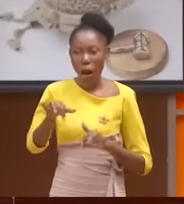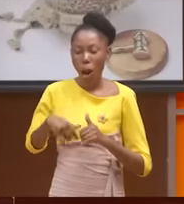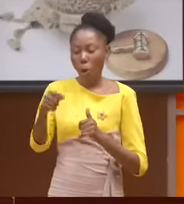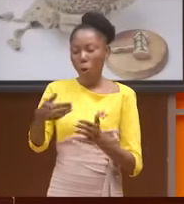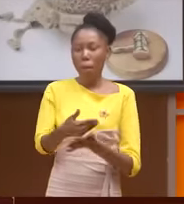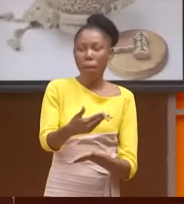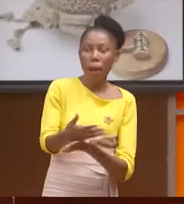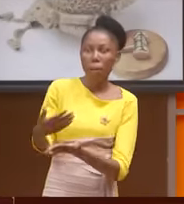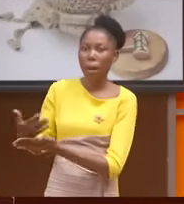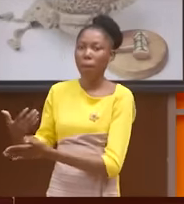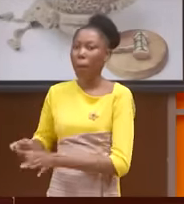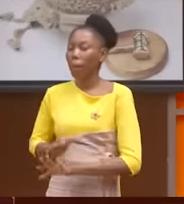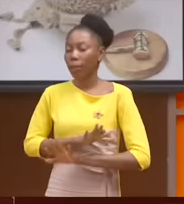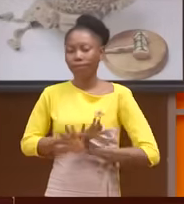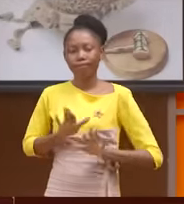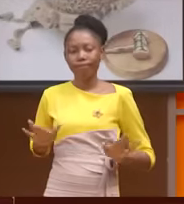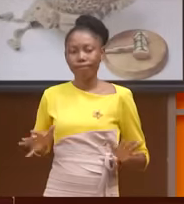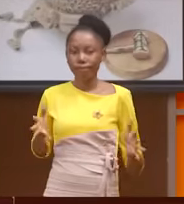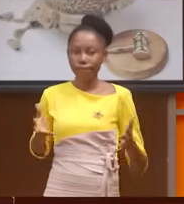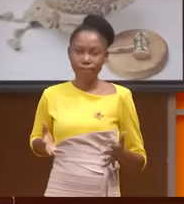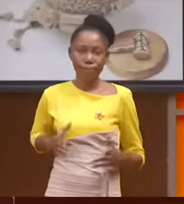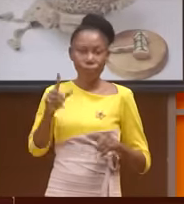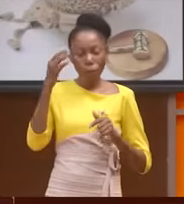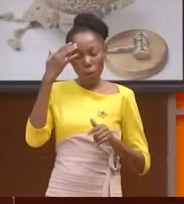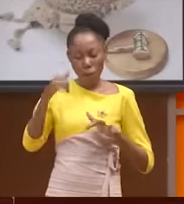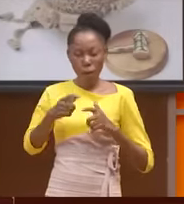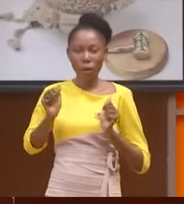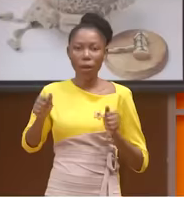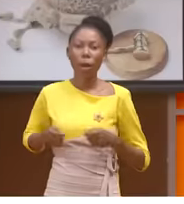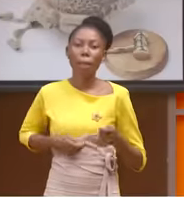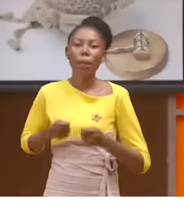manage and try to subsidize that for now.